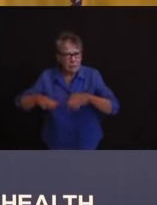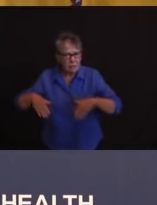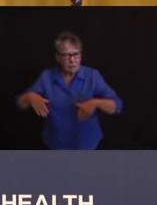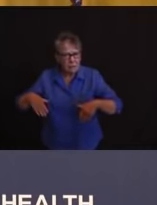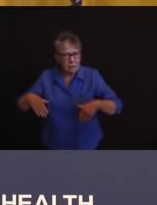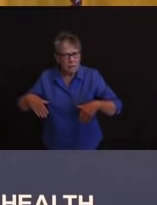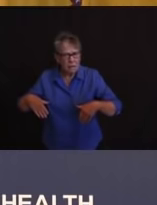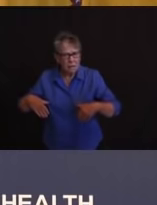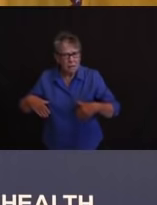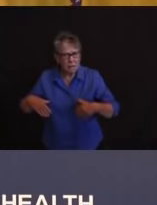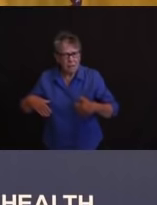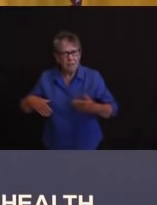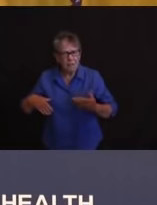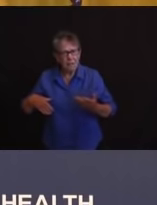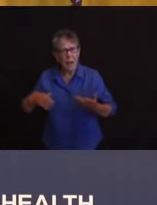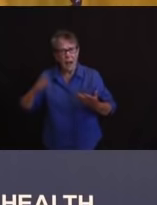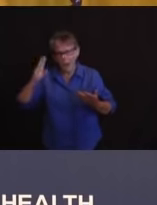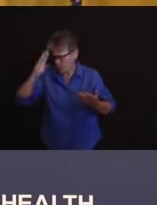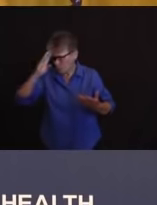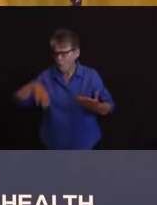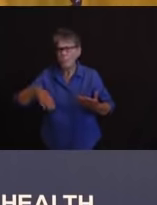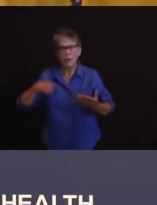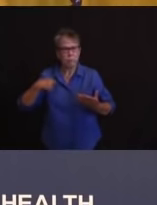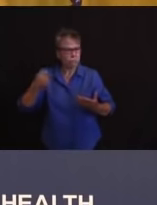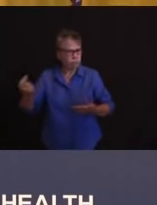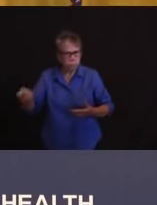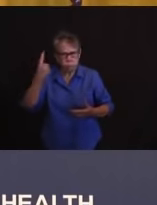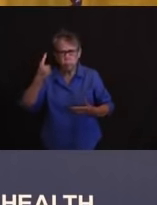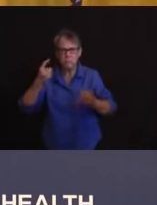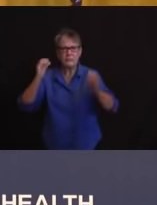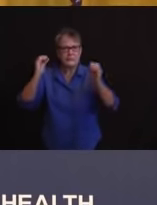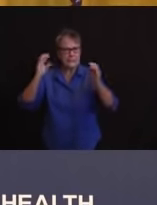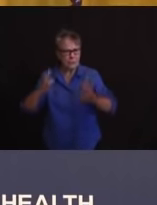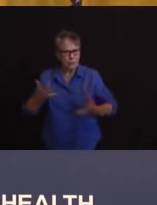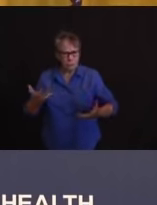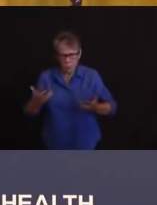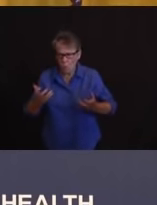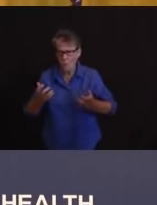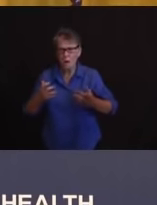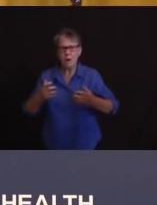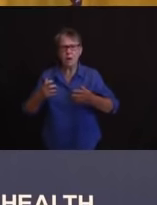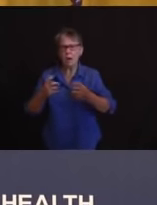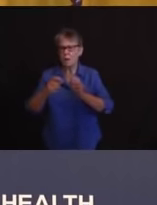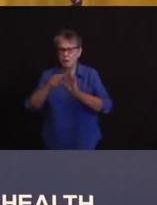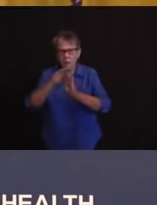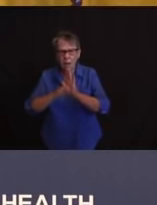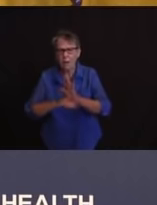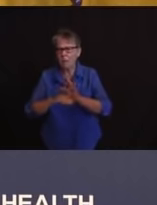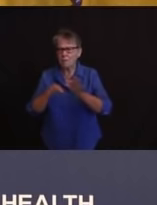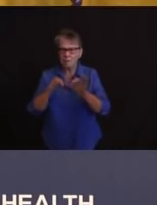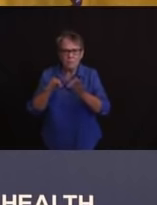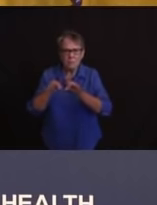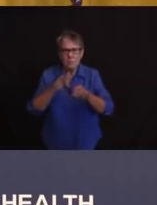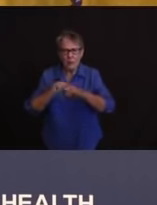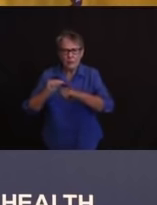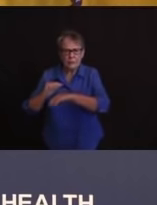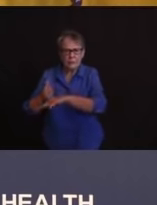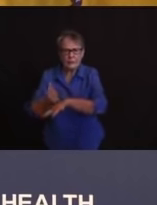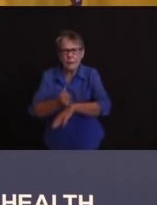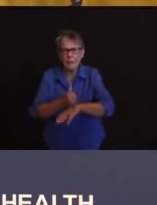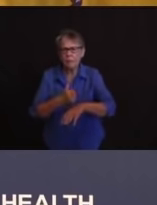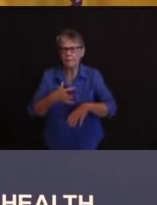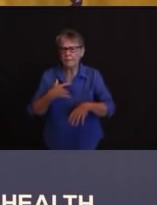in and do their craft, their life passion, but also do it without putting their personal health at